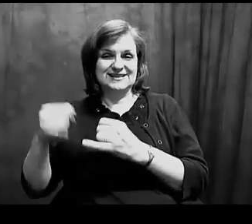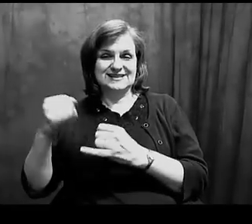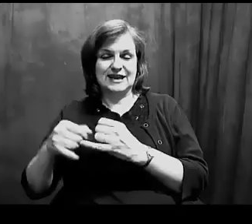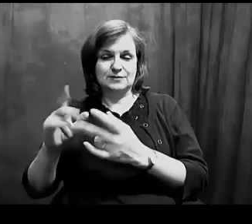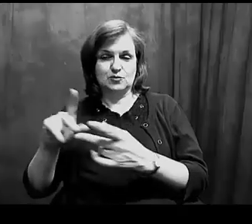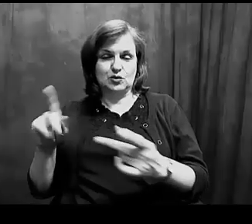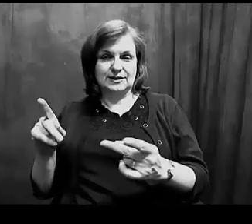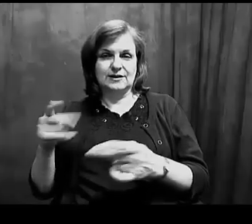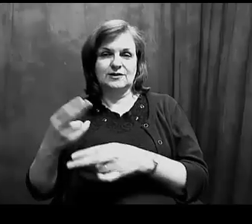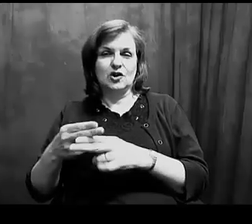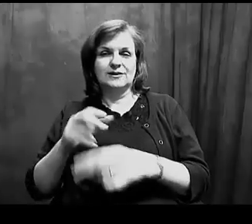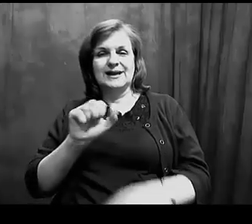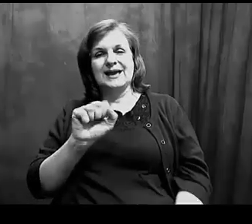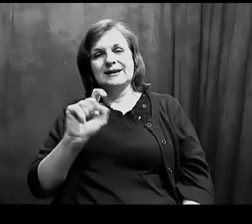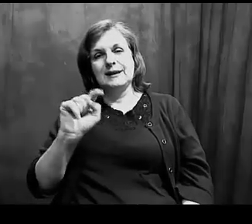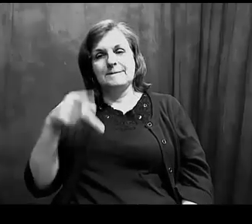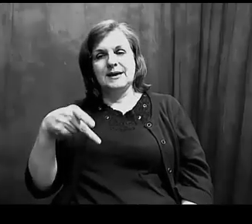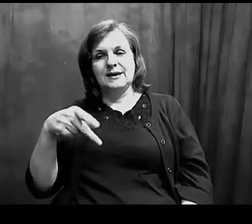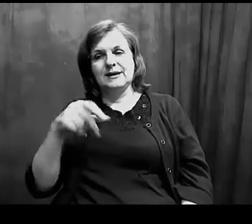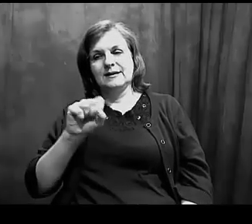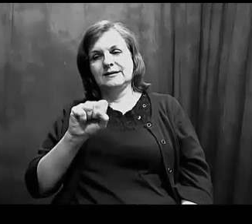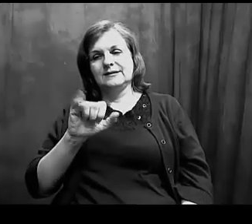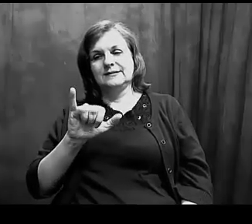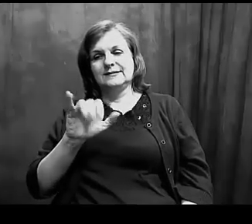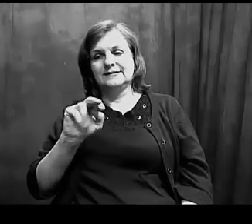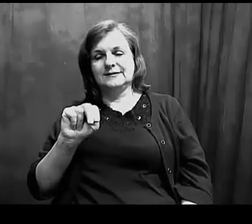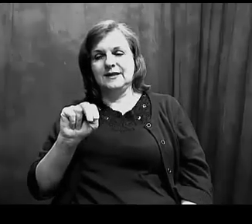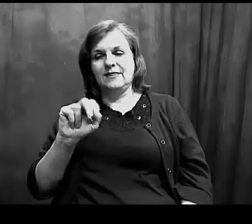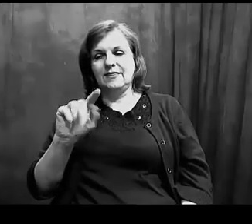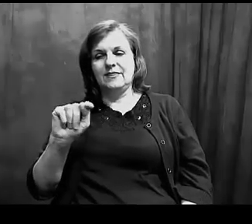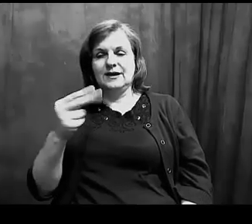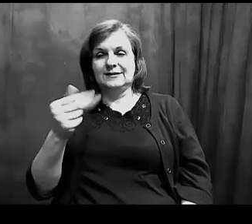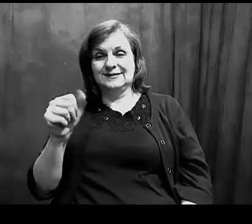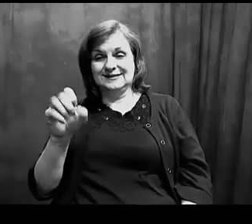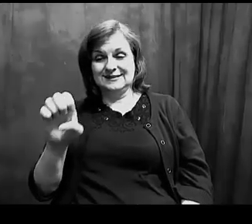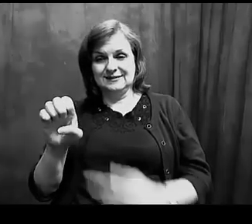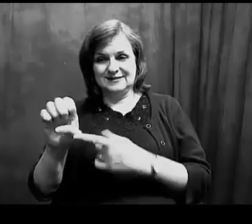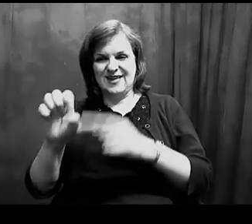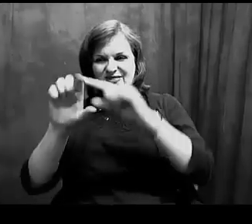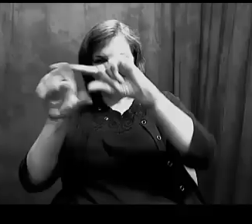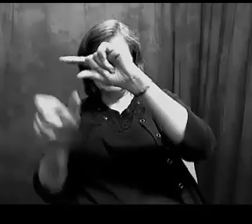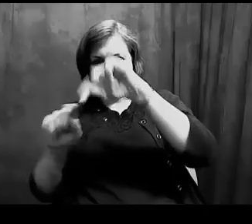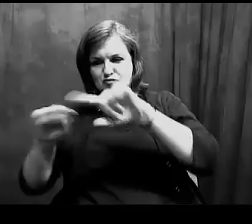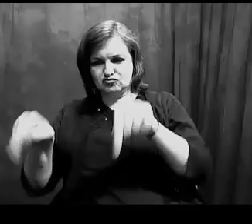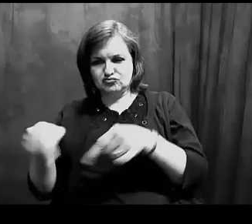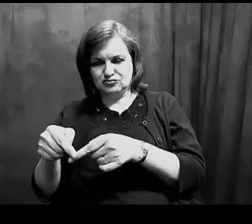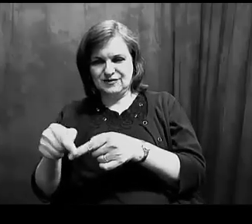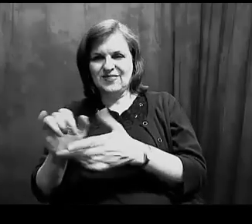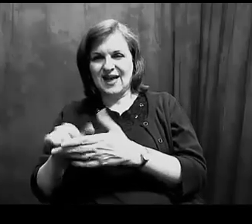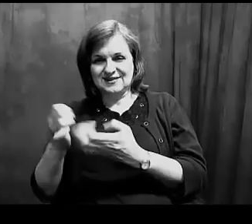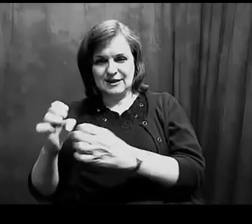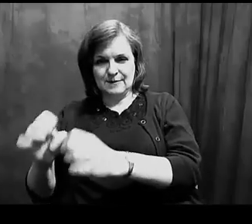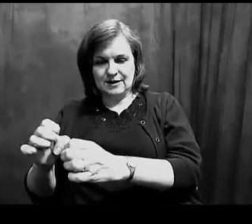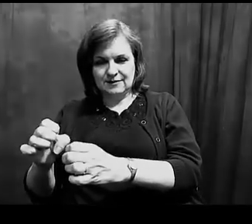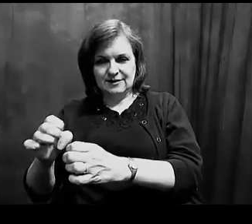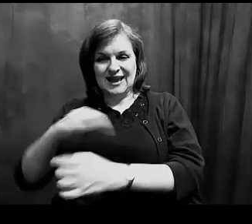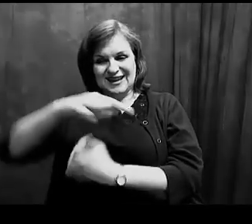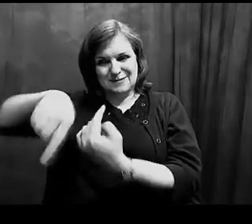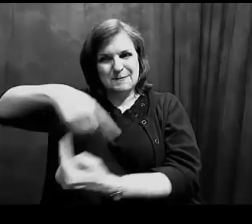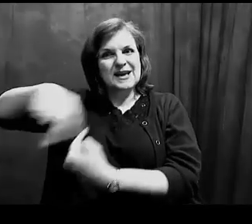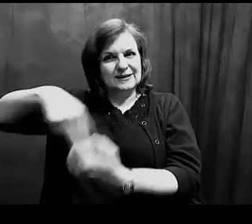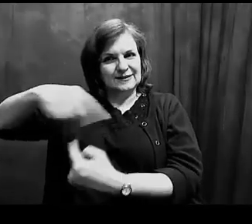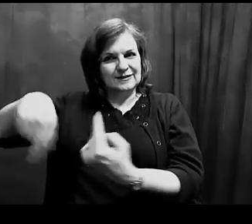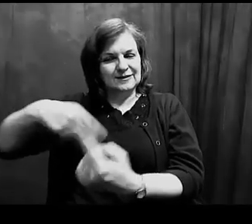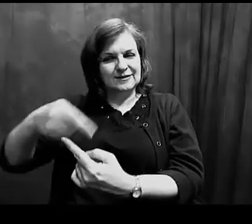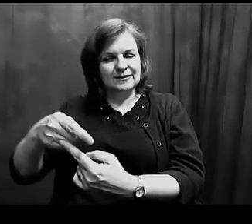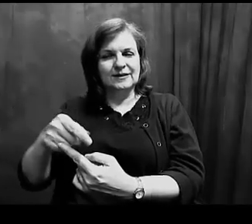This transport protein actually has a name. It's ATP synthase. So it's an enzyme. And it